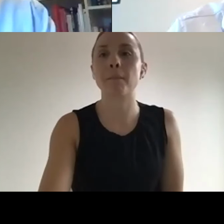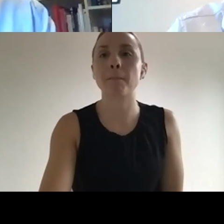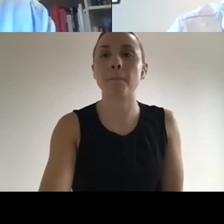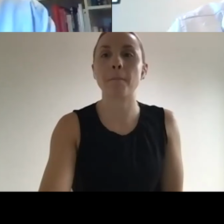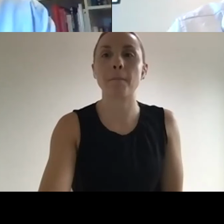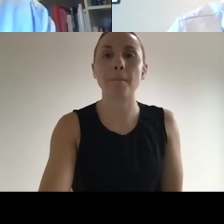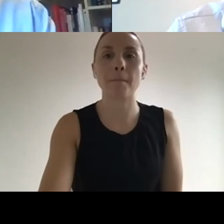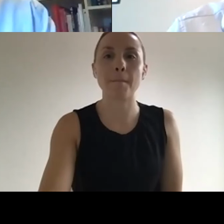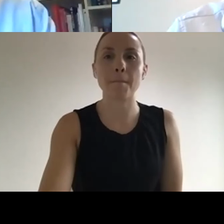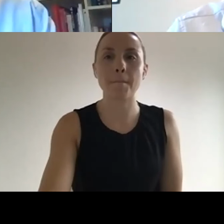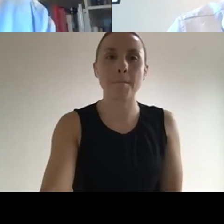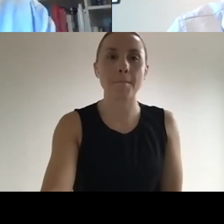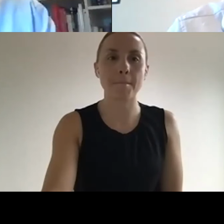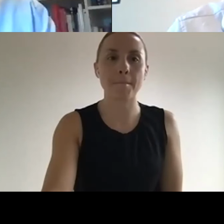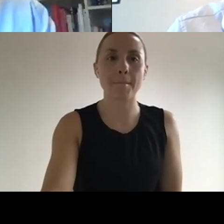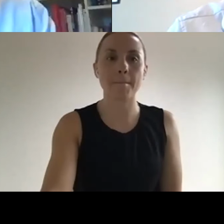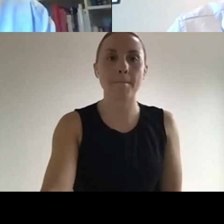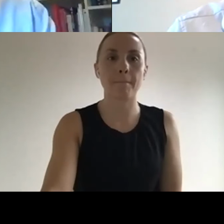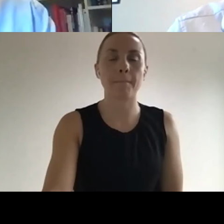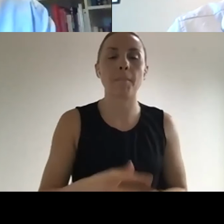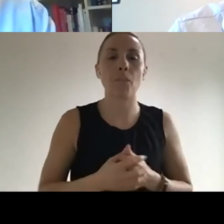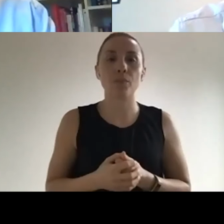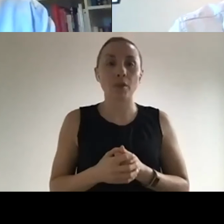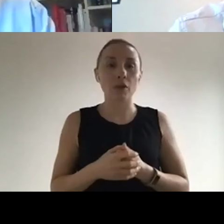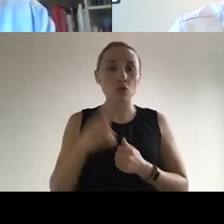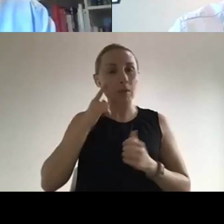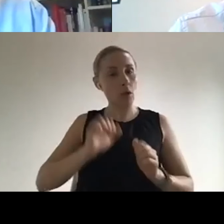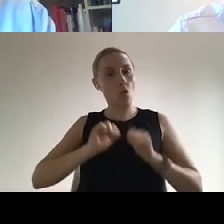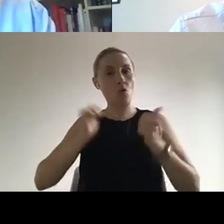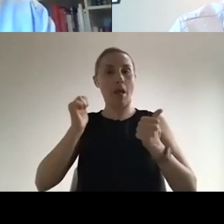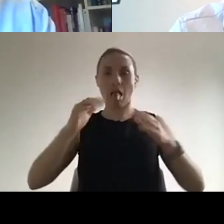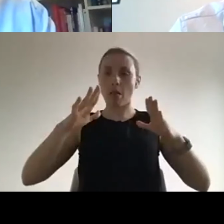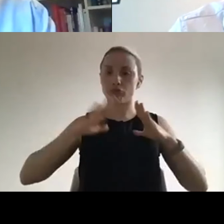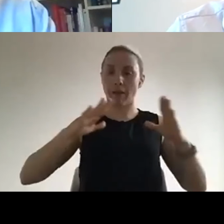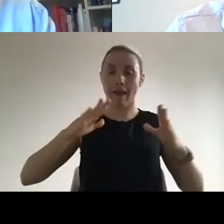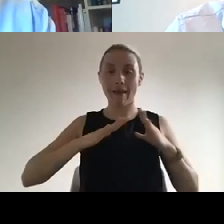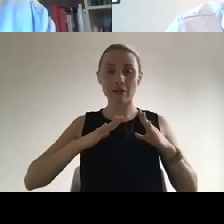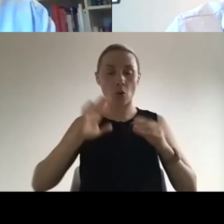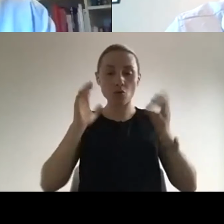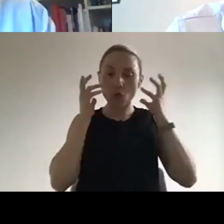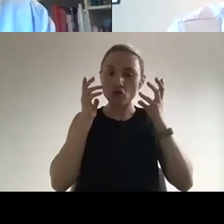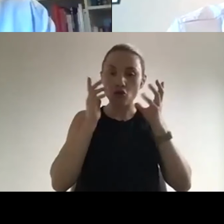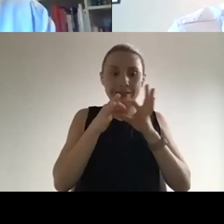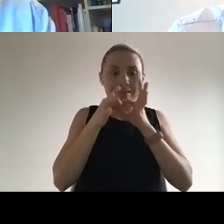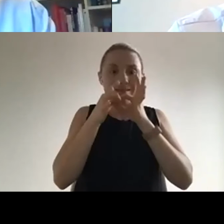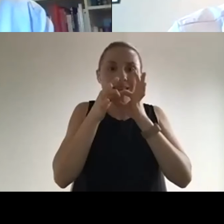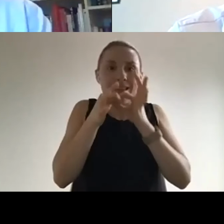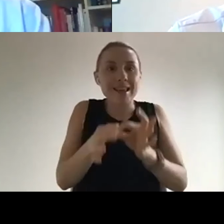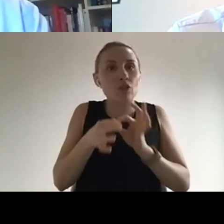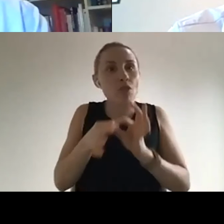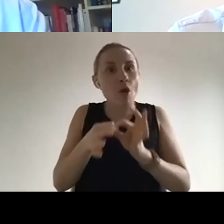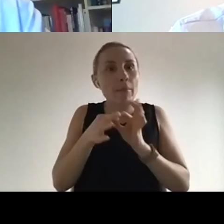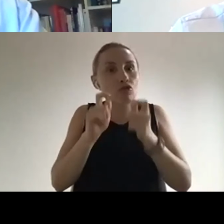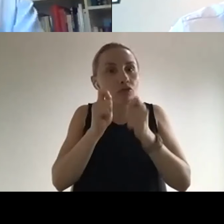we are for these new emerging treatments, and what role might audiologists play in the future? Yeah, I think that's a really